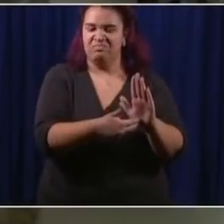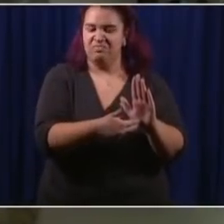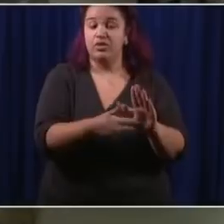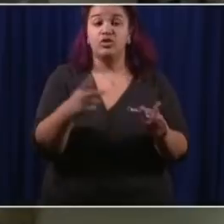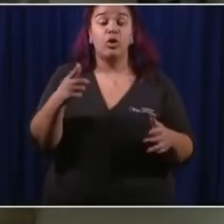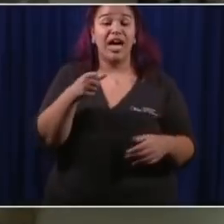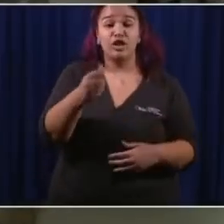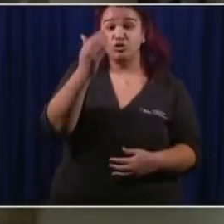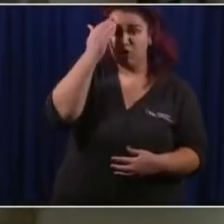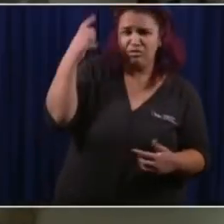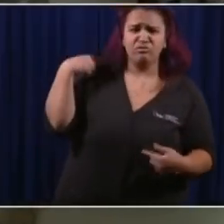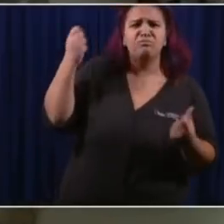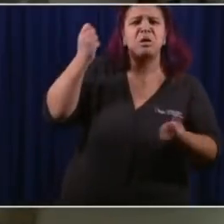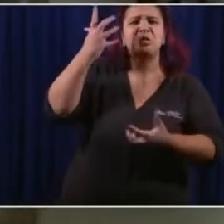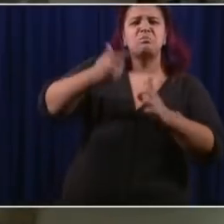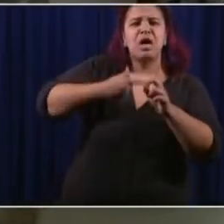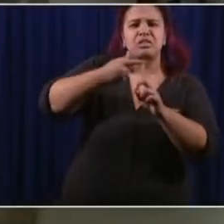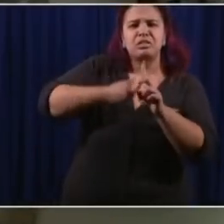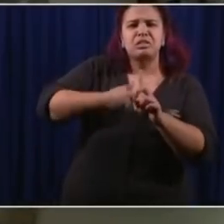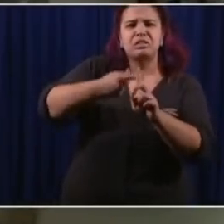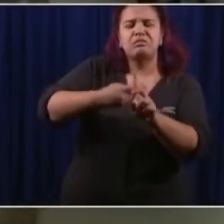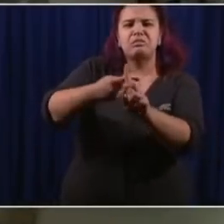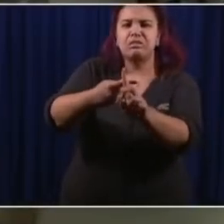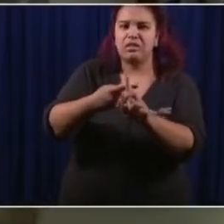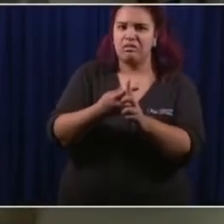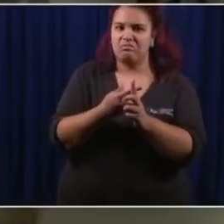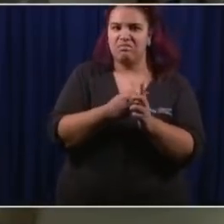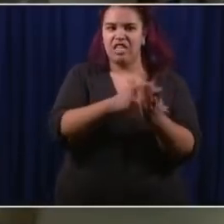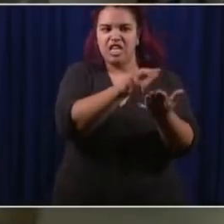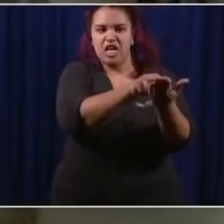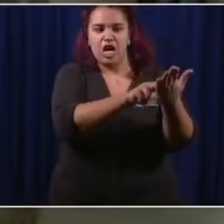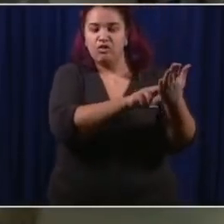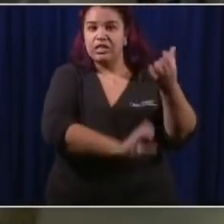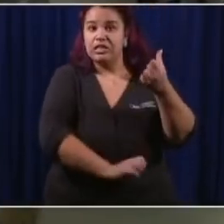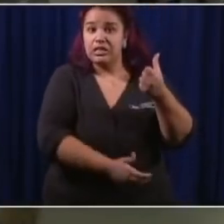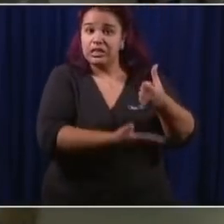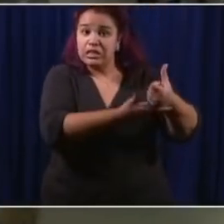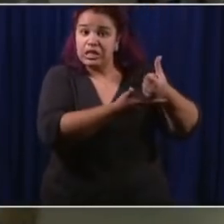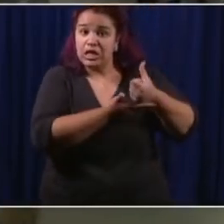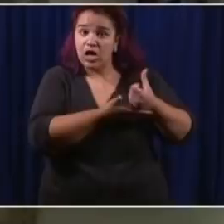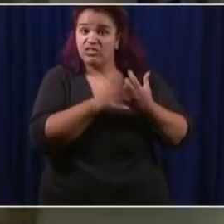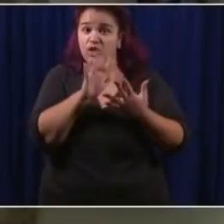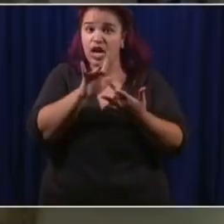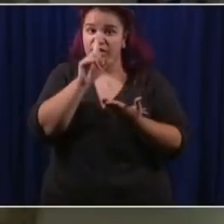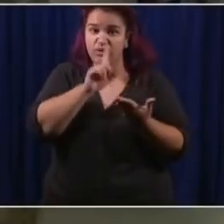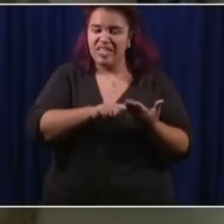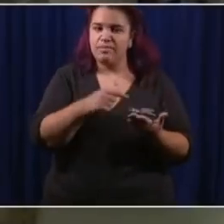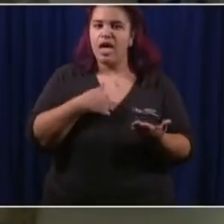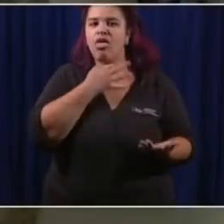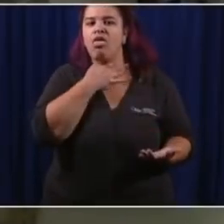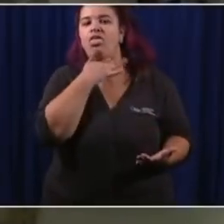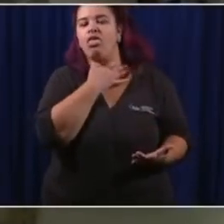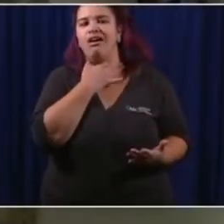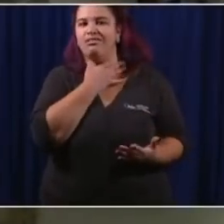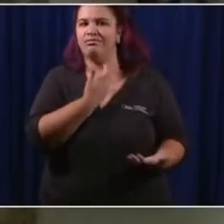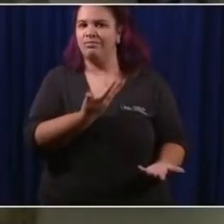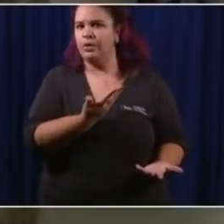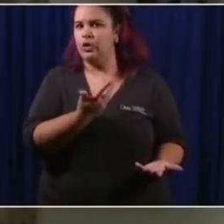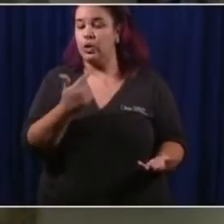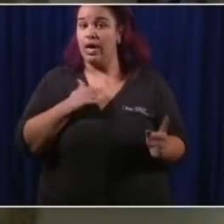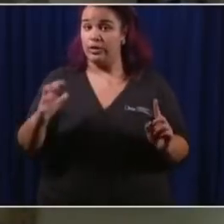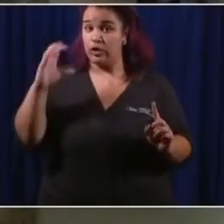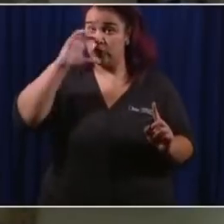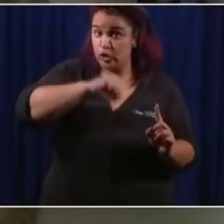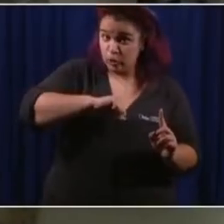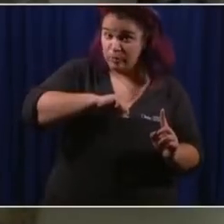information on our contract with the company assisting us with contact tracing, Partners in Health. I have to assume that is a